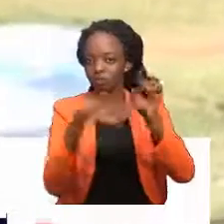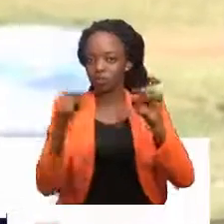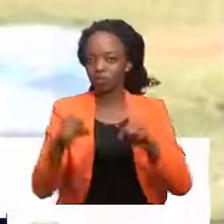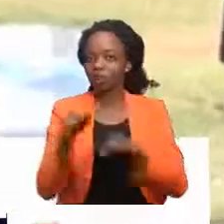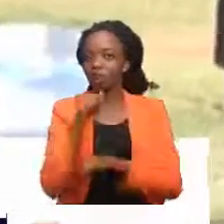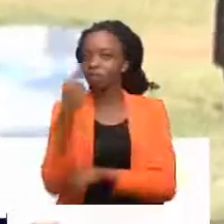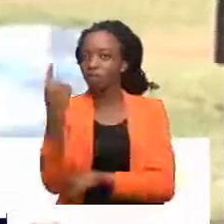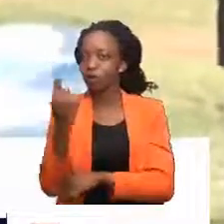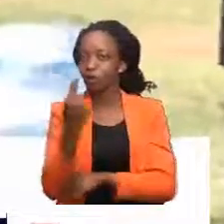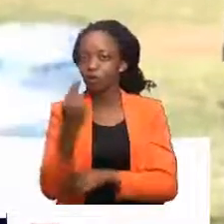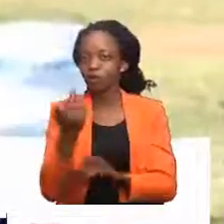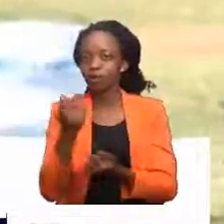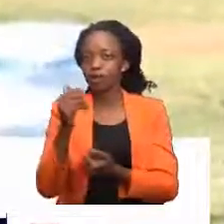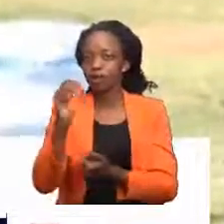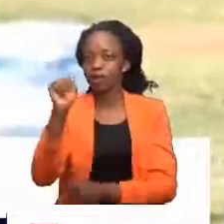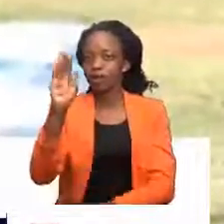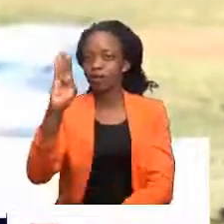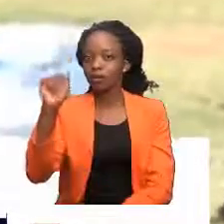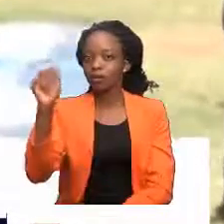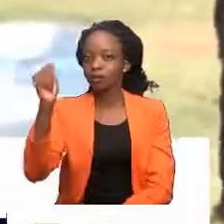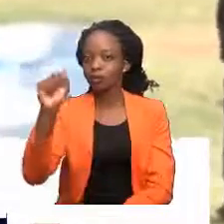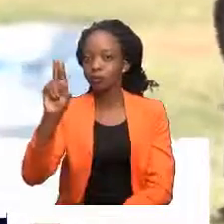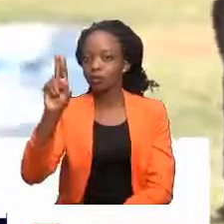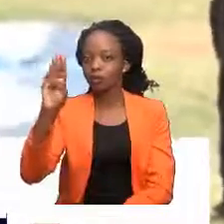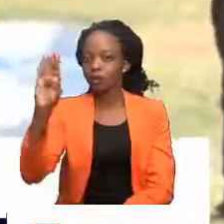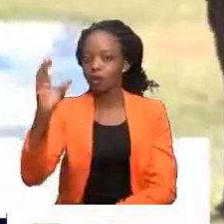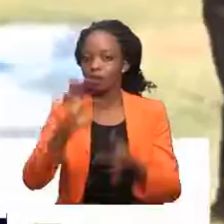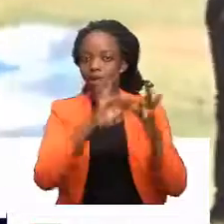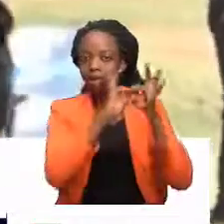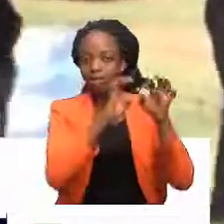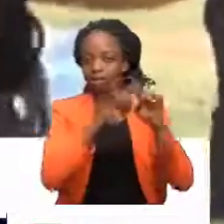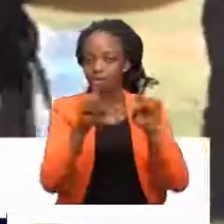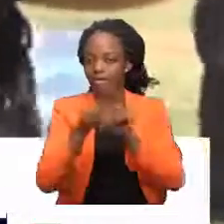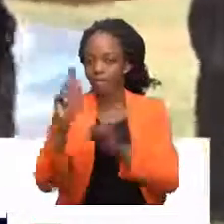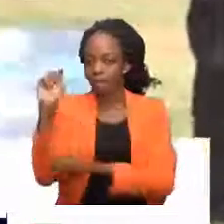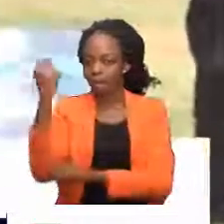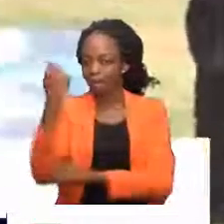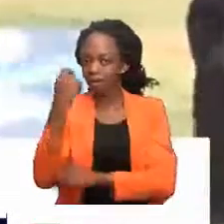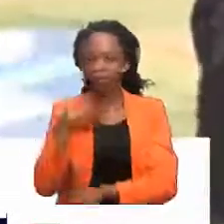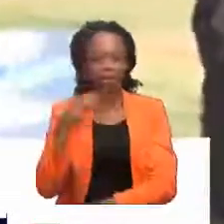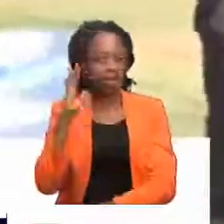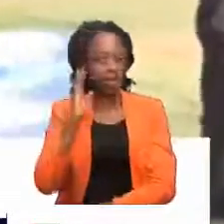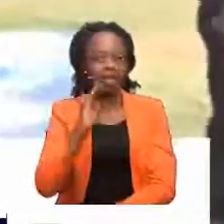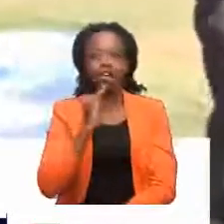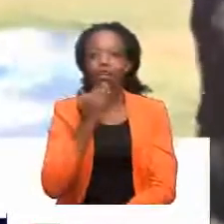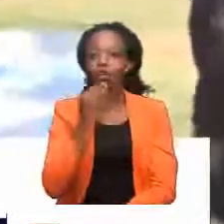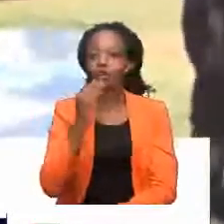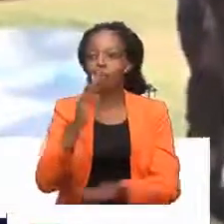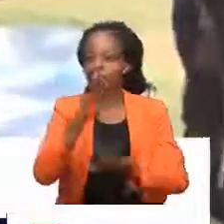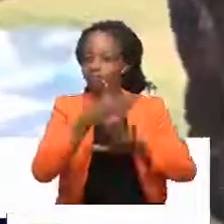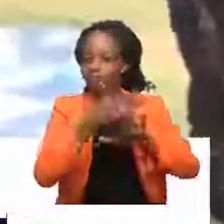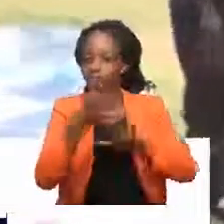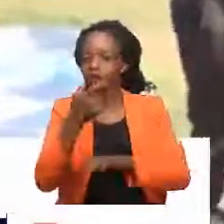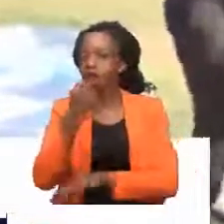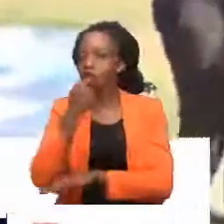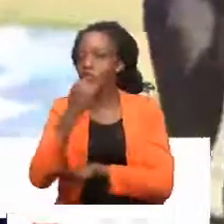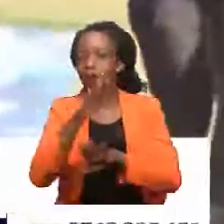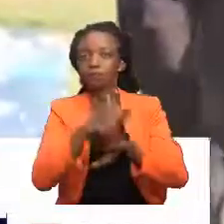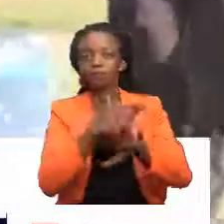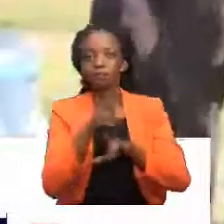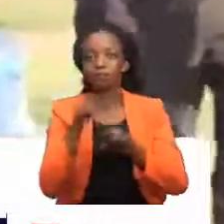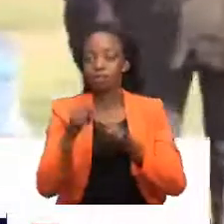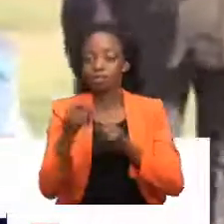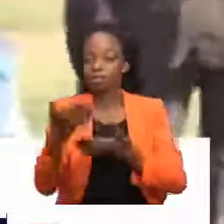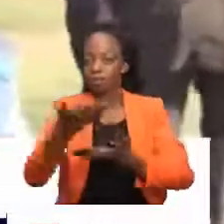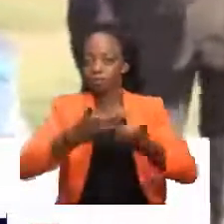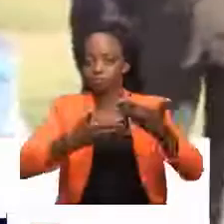the Abasuba culture. It's also Kenyan culture, because I think I heard Luya music. I heard Luo music. So this